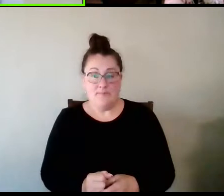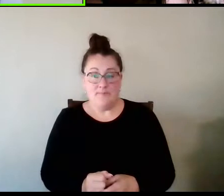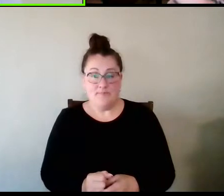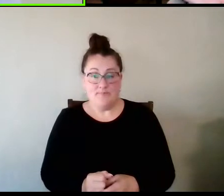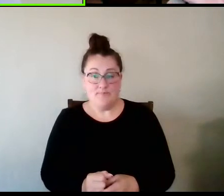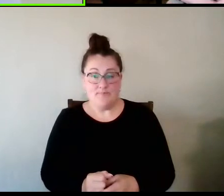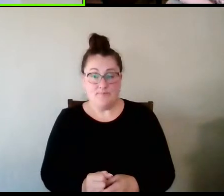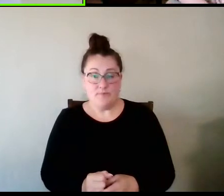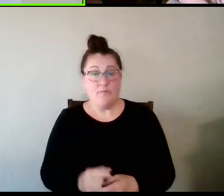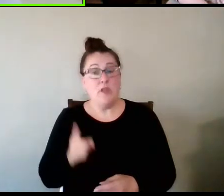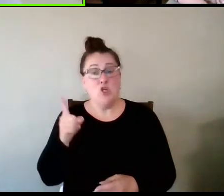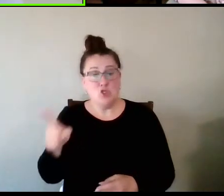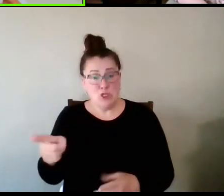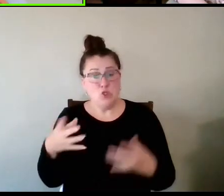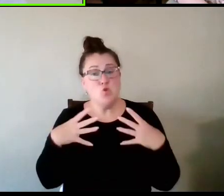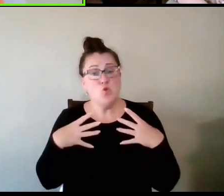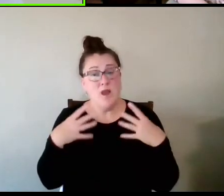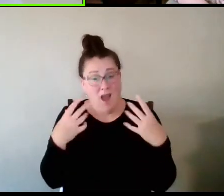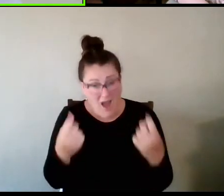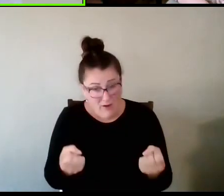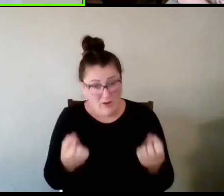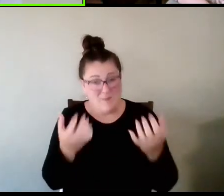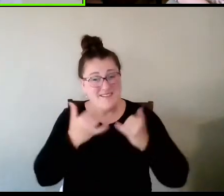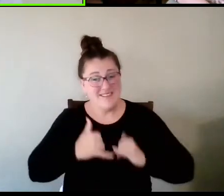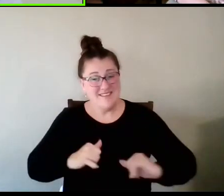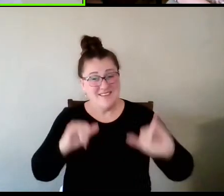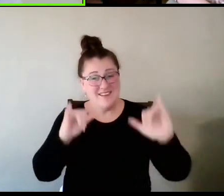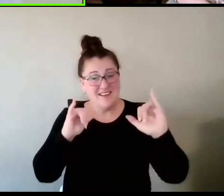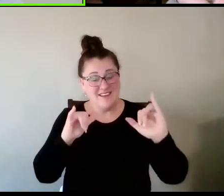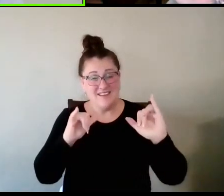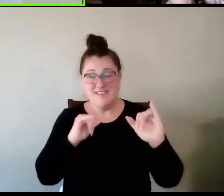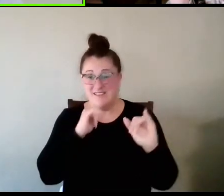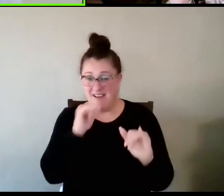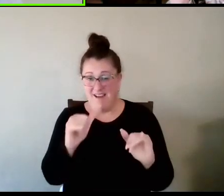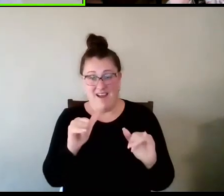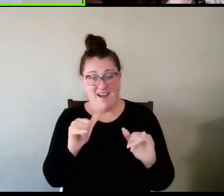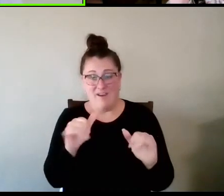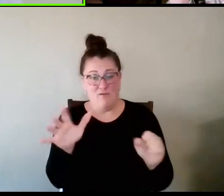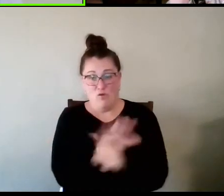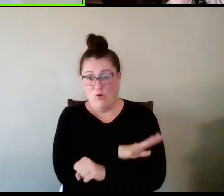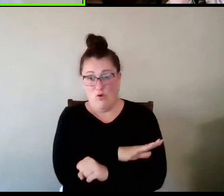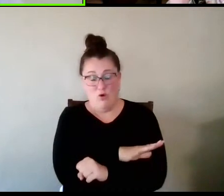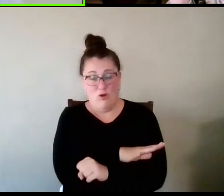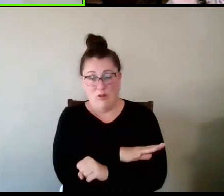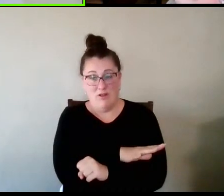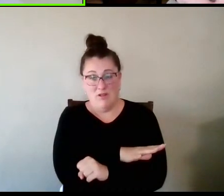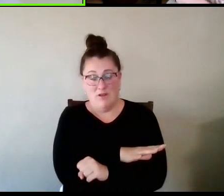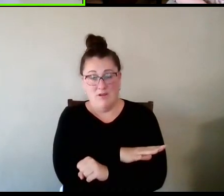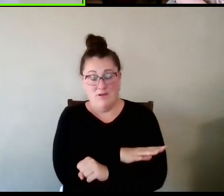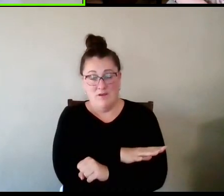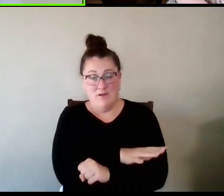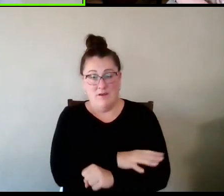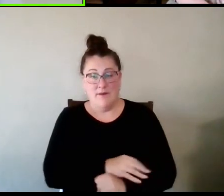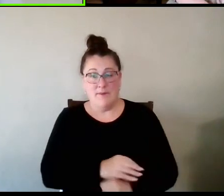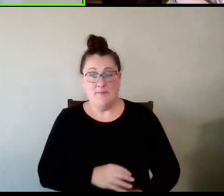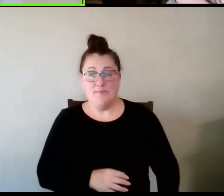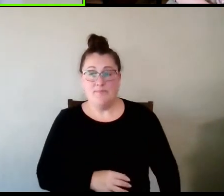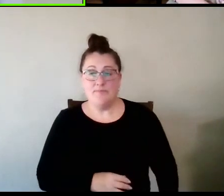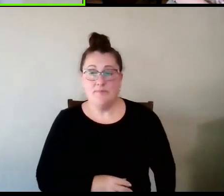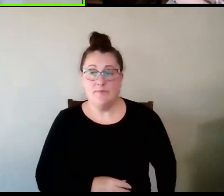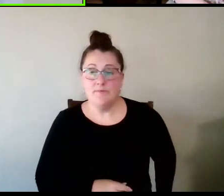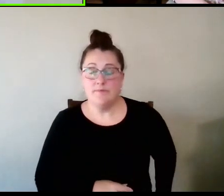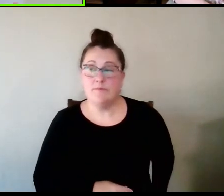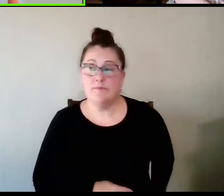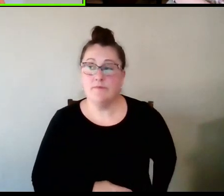right? And she's recovering, but she's still not her full self. But you know, that's what everybody has been going